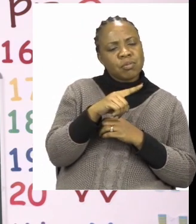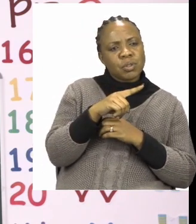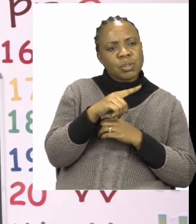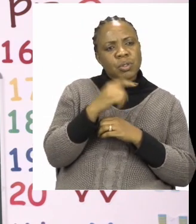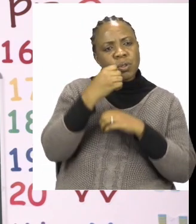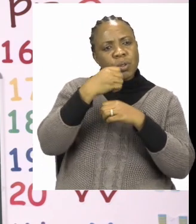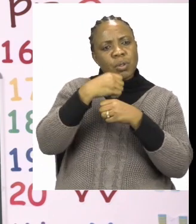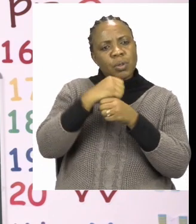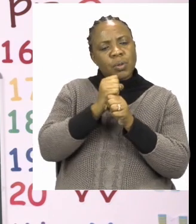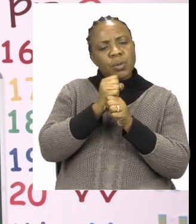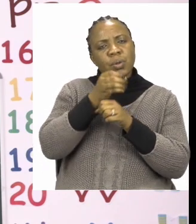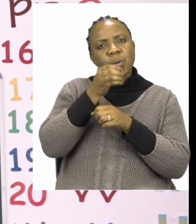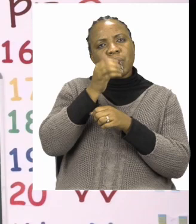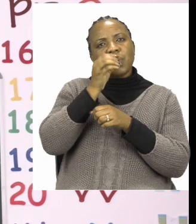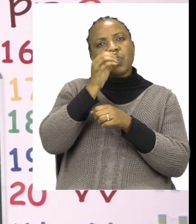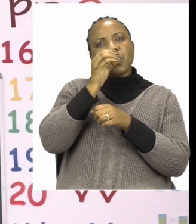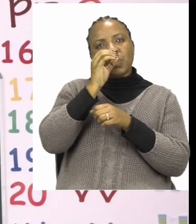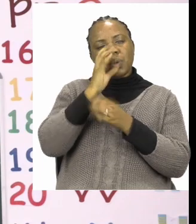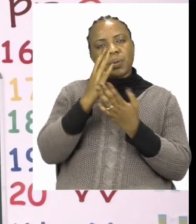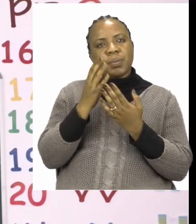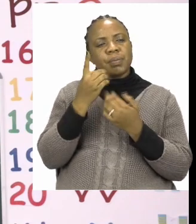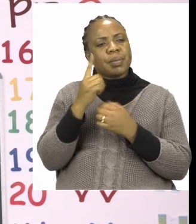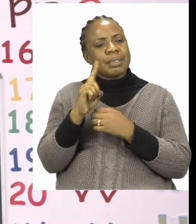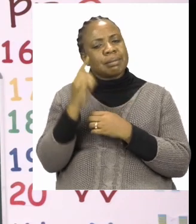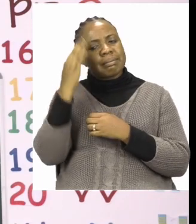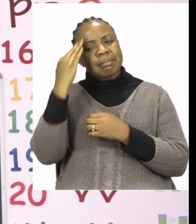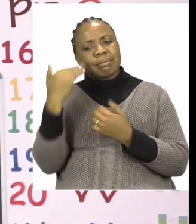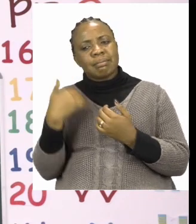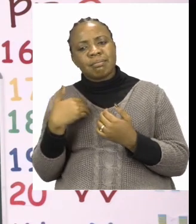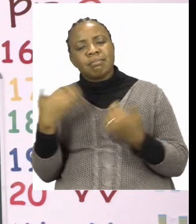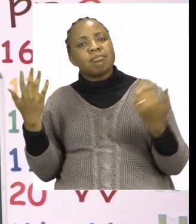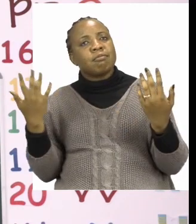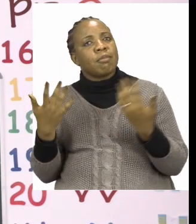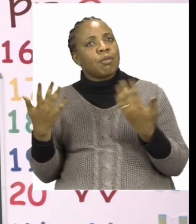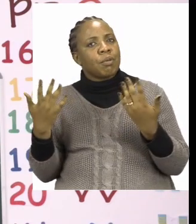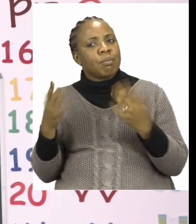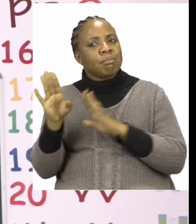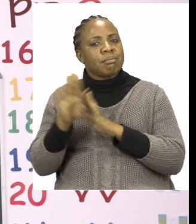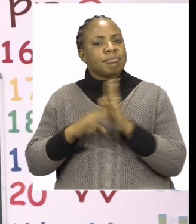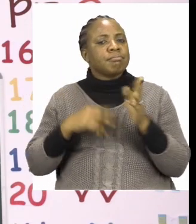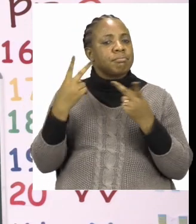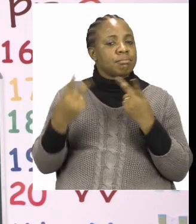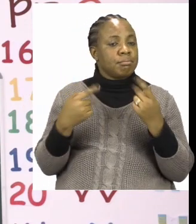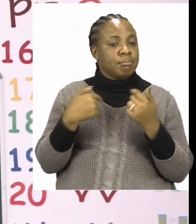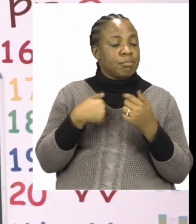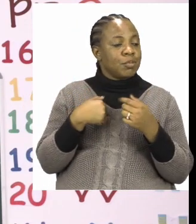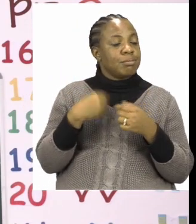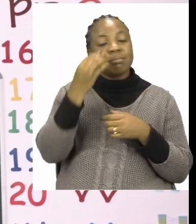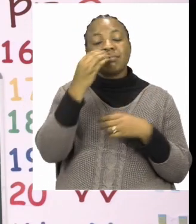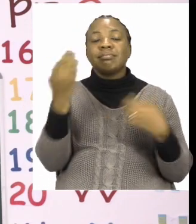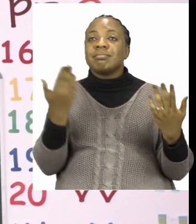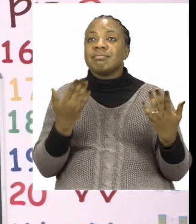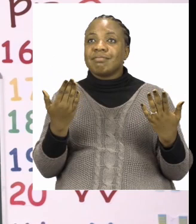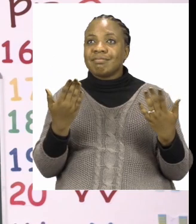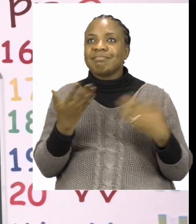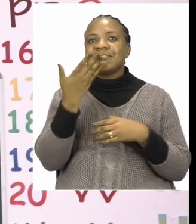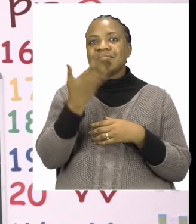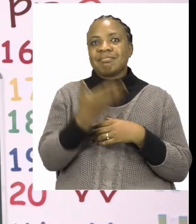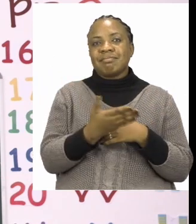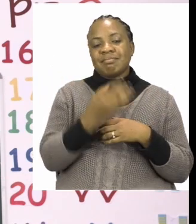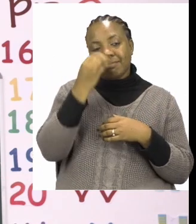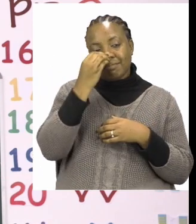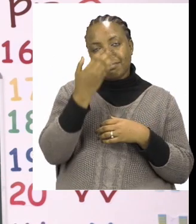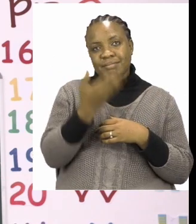haven't seen him. He said he was going to come and visit me. Zoshi, where are you? Oh, there you